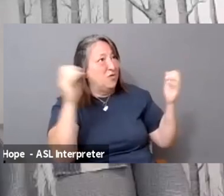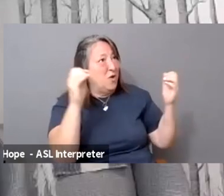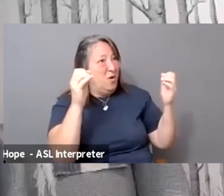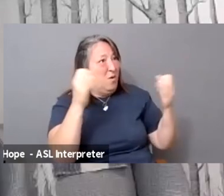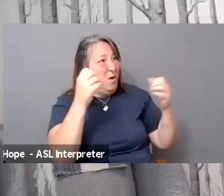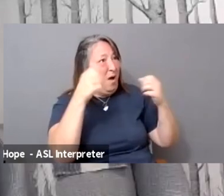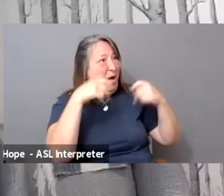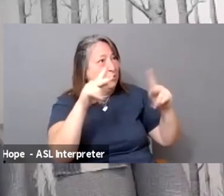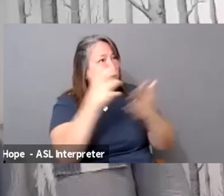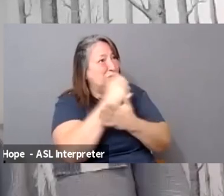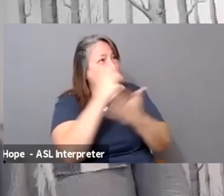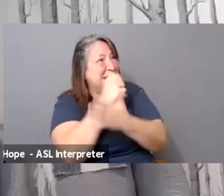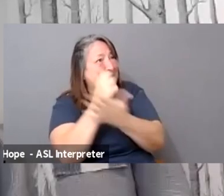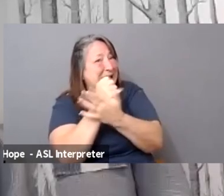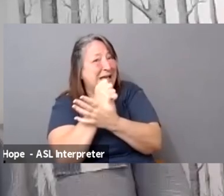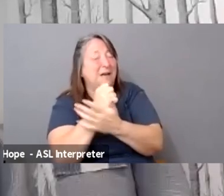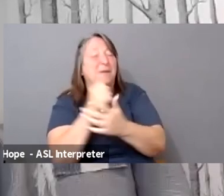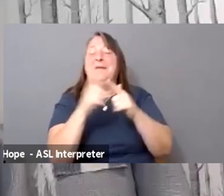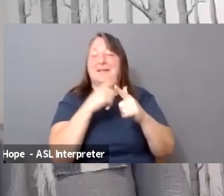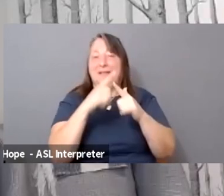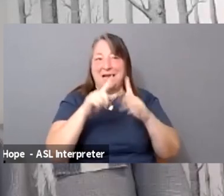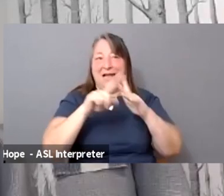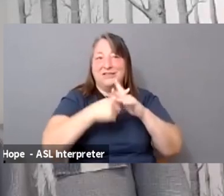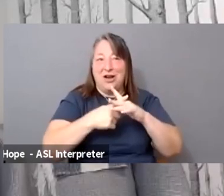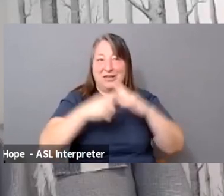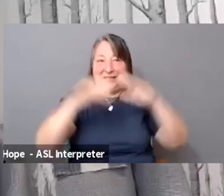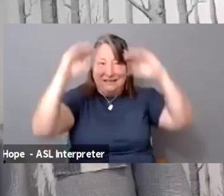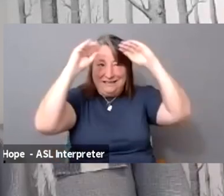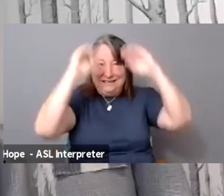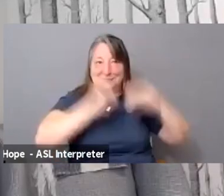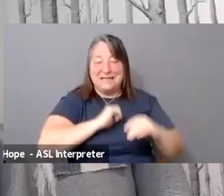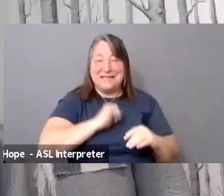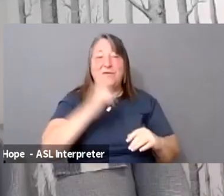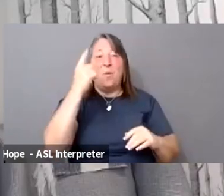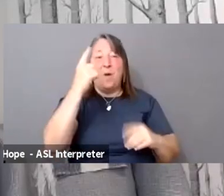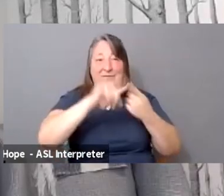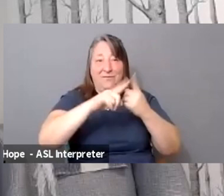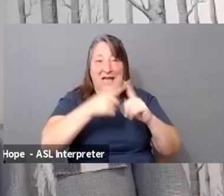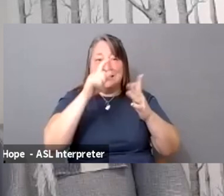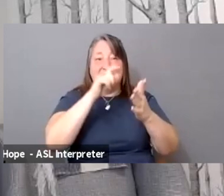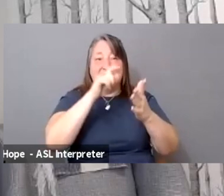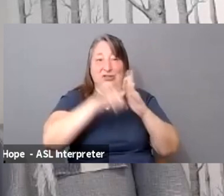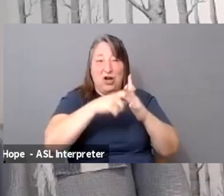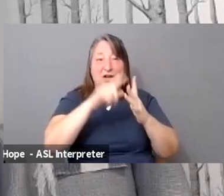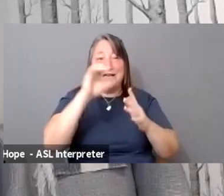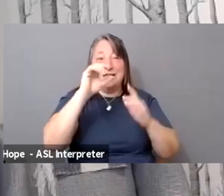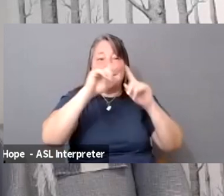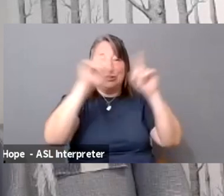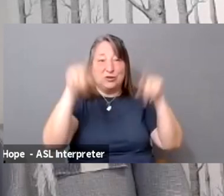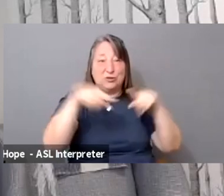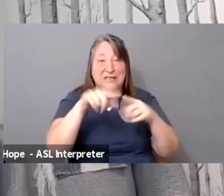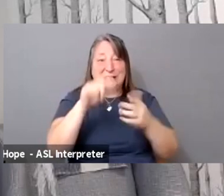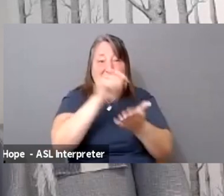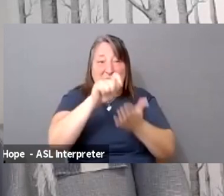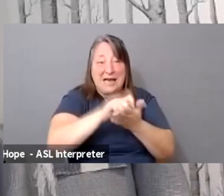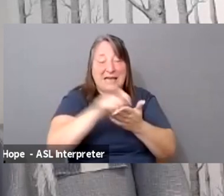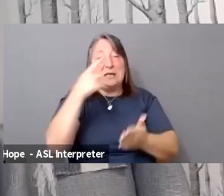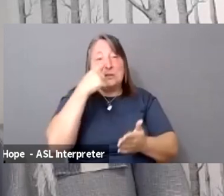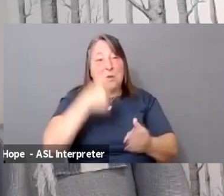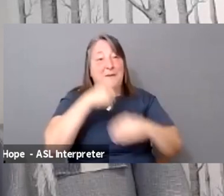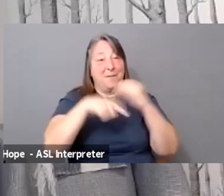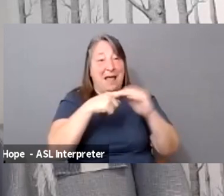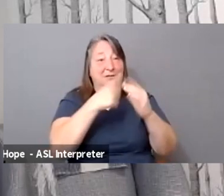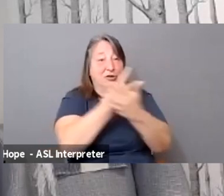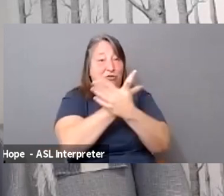But I started to just kind of educate myself. I had a friend who started screenwriting, and he ended up telling me about these graduate school programs, and that's